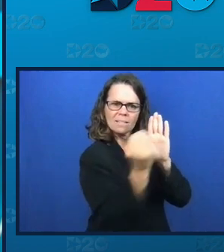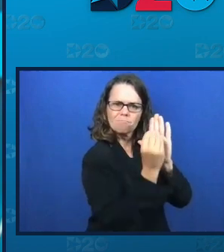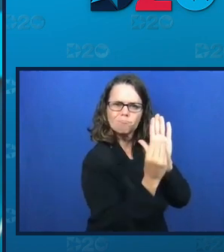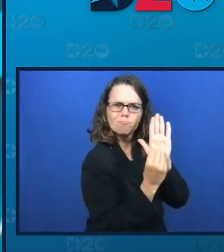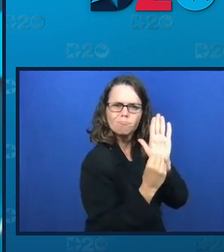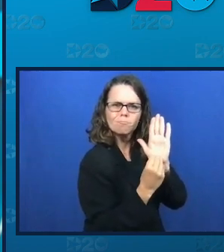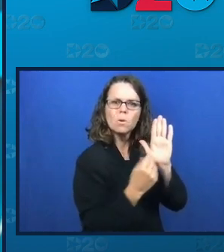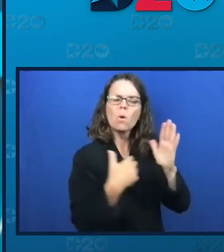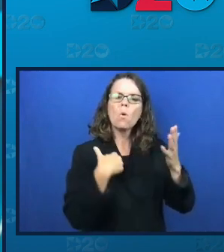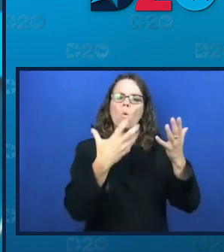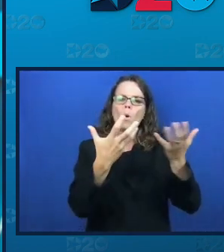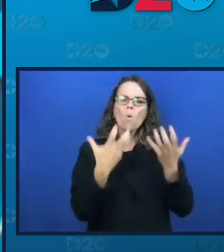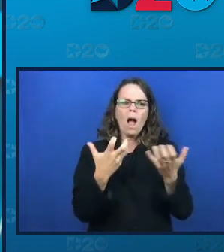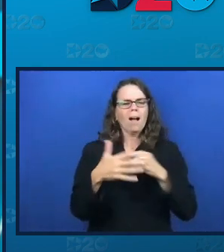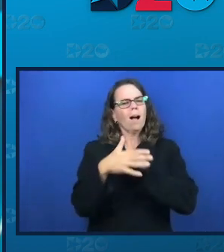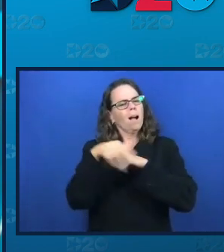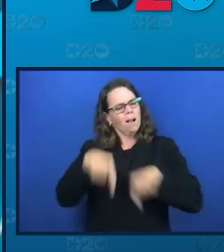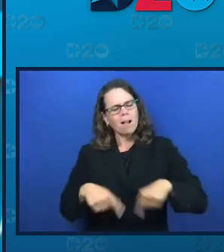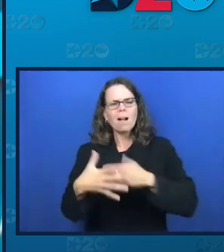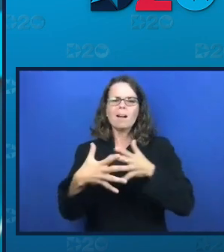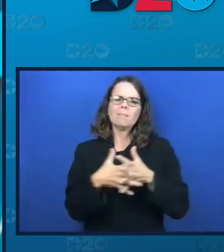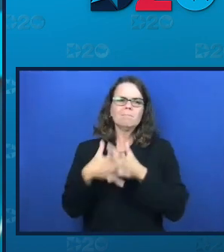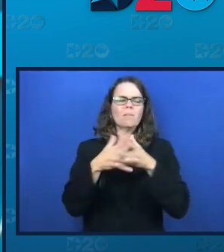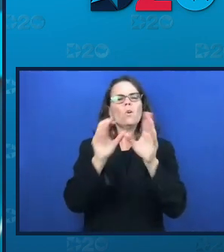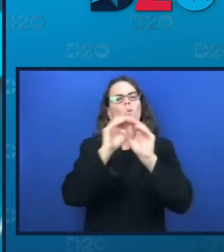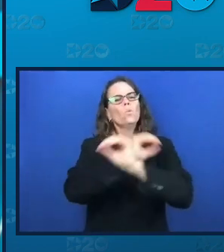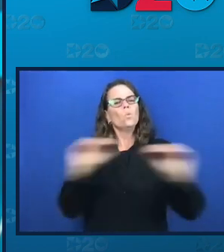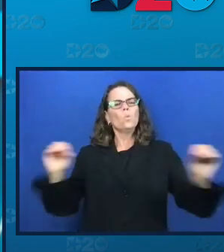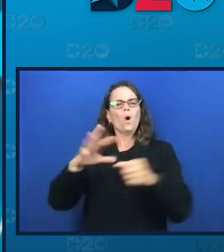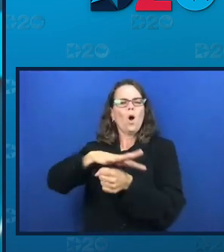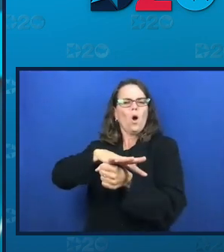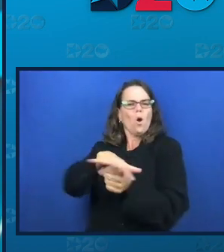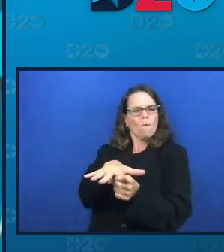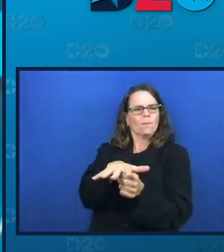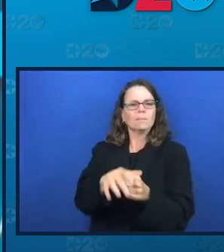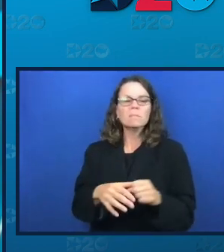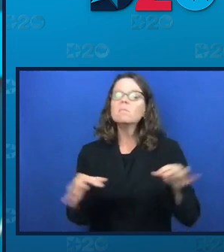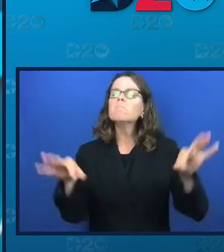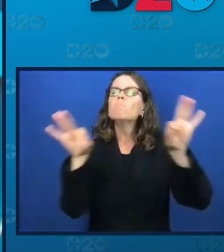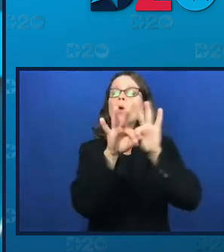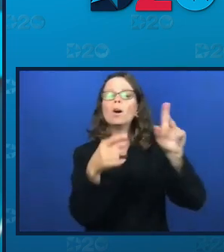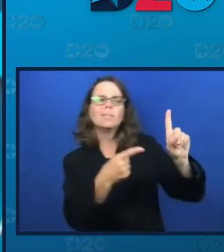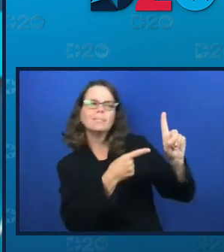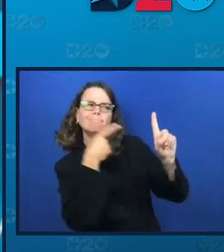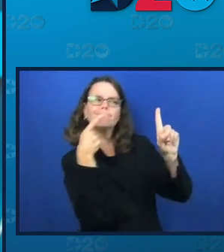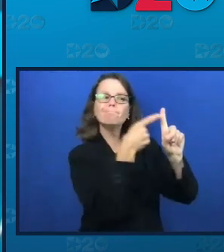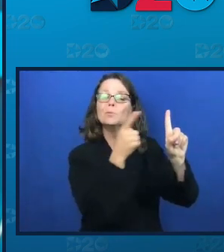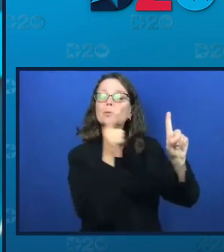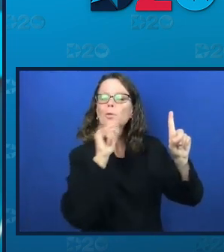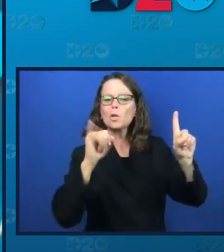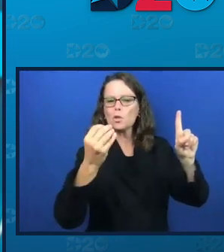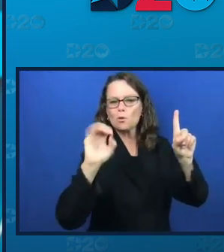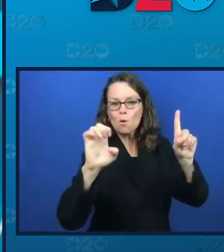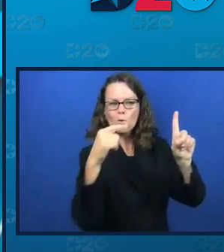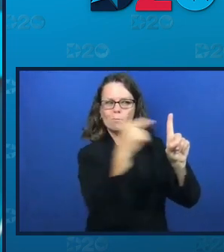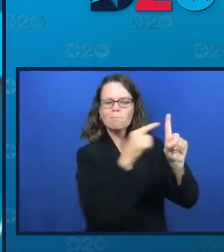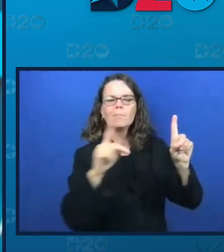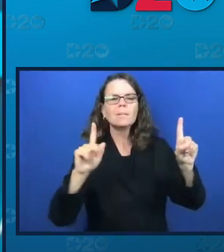Joe Biden and Kamala Harris are the only answer in this election. Trust me, they